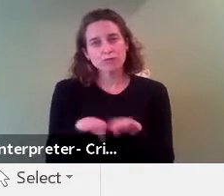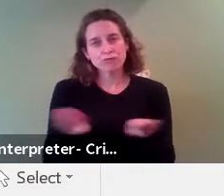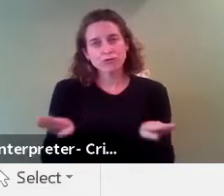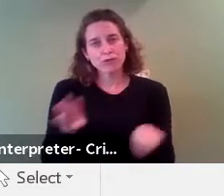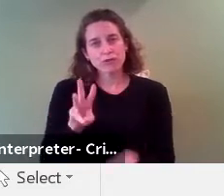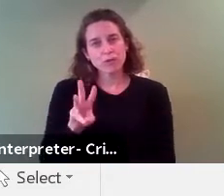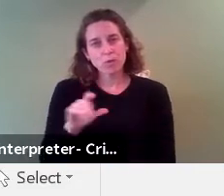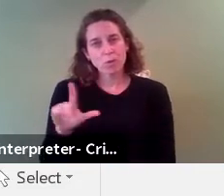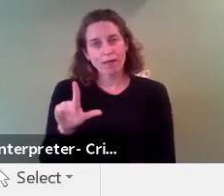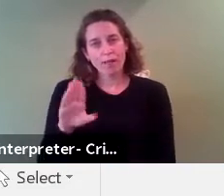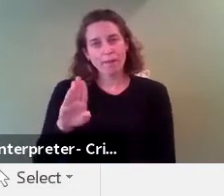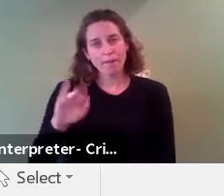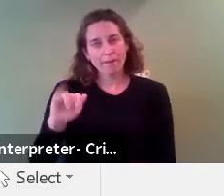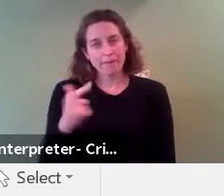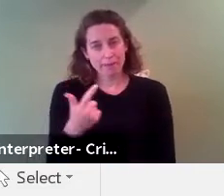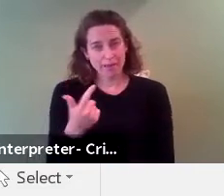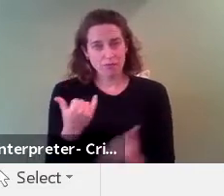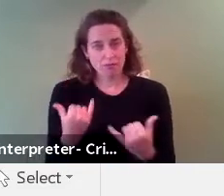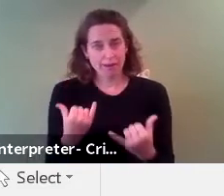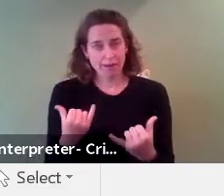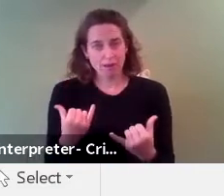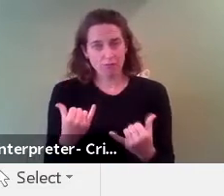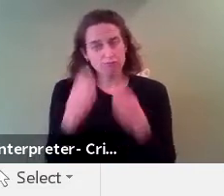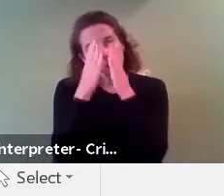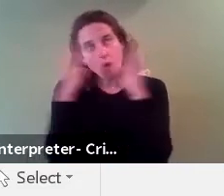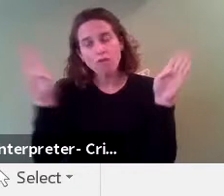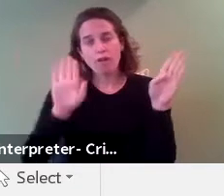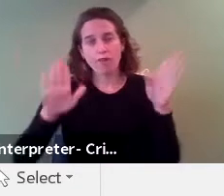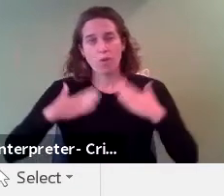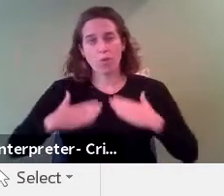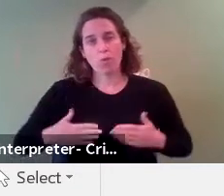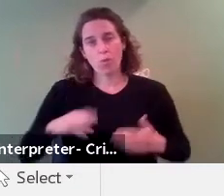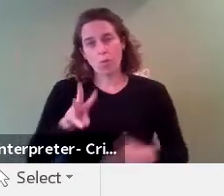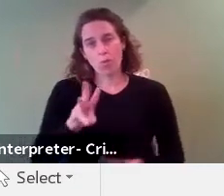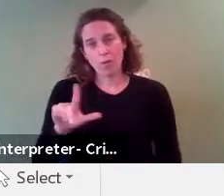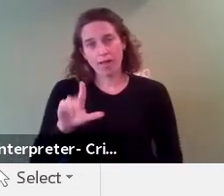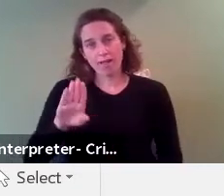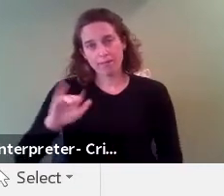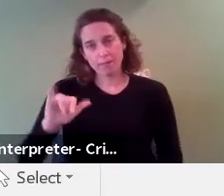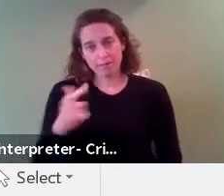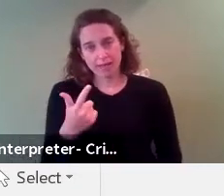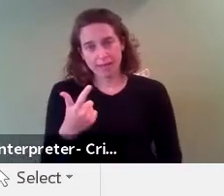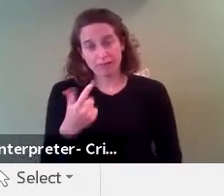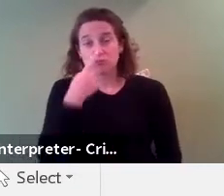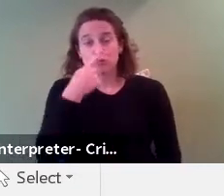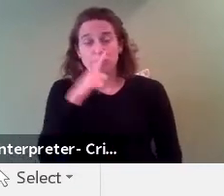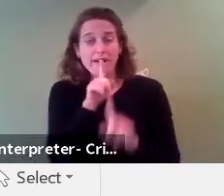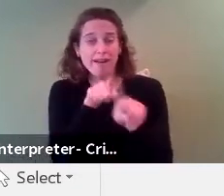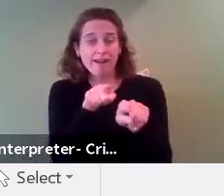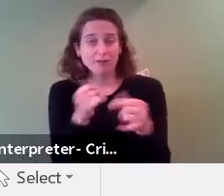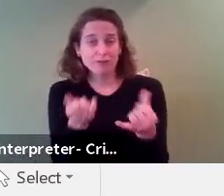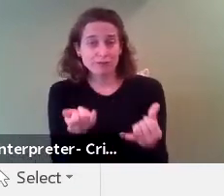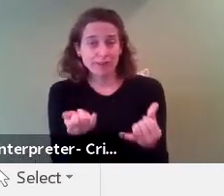well-being right now? So how do you feel about your children's well-being right now? So if you go ahead